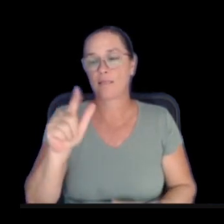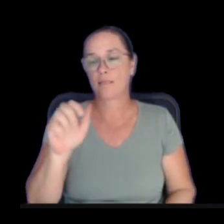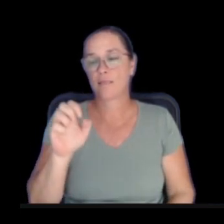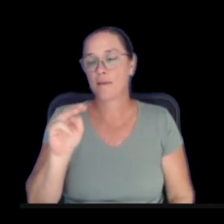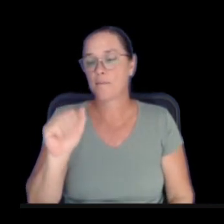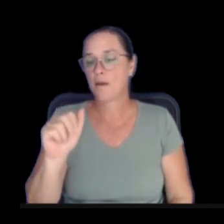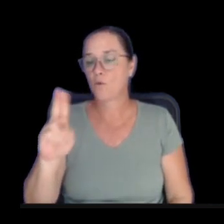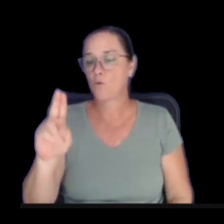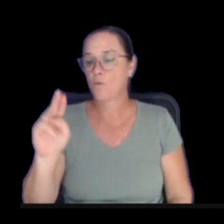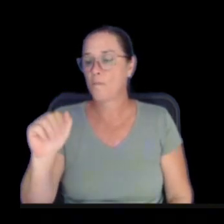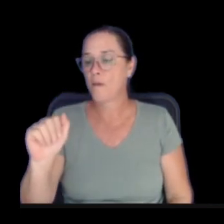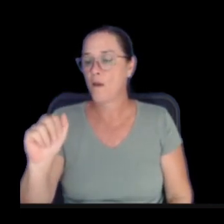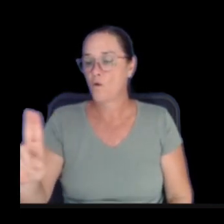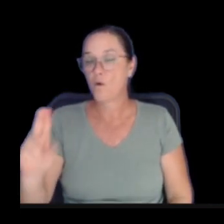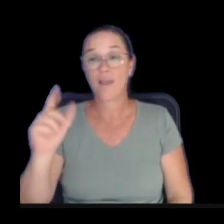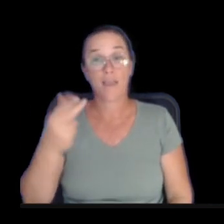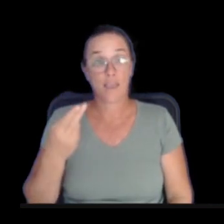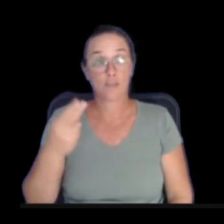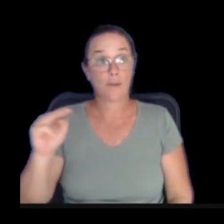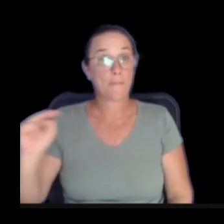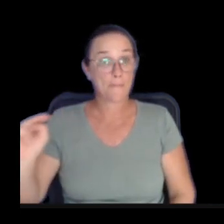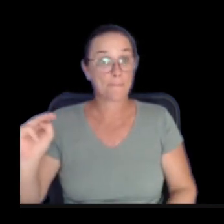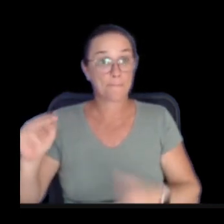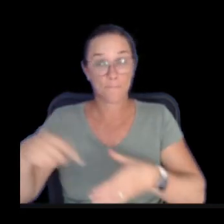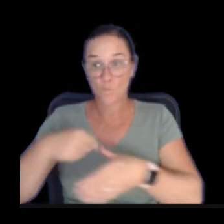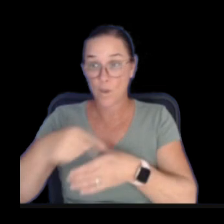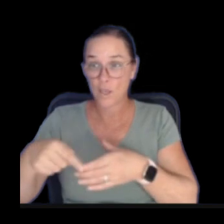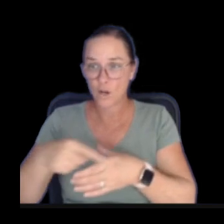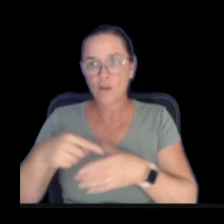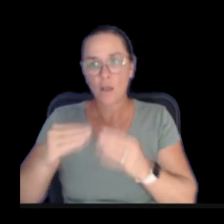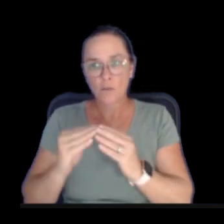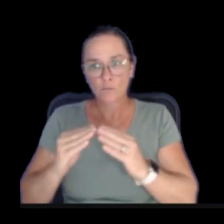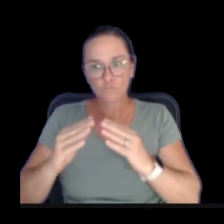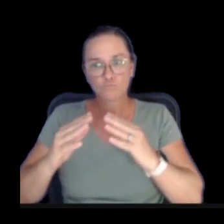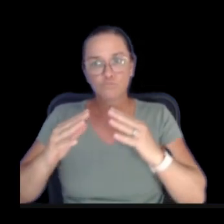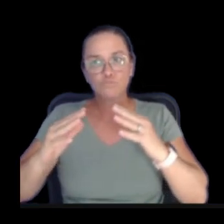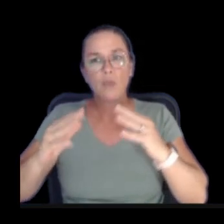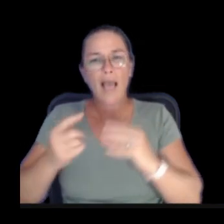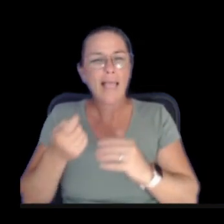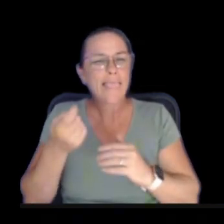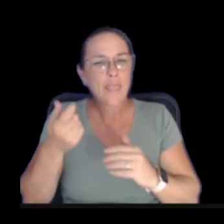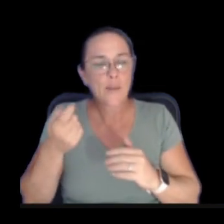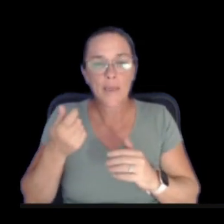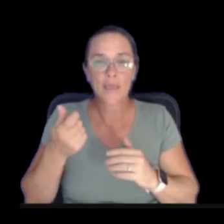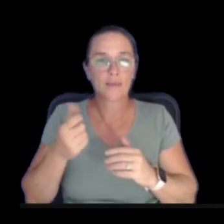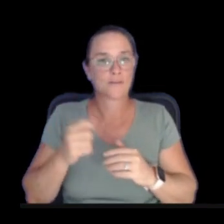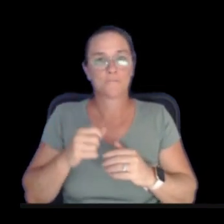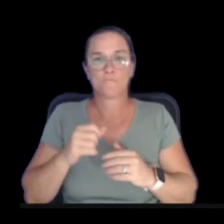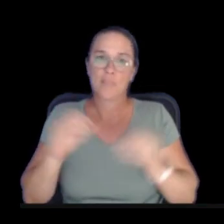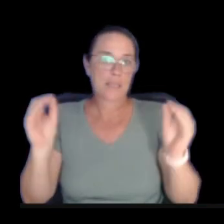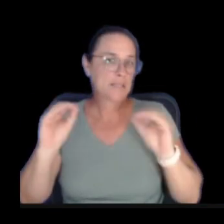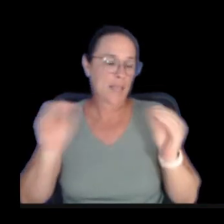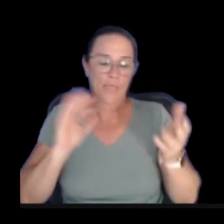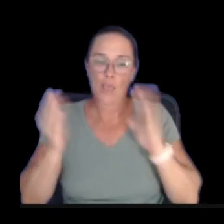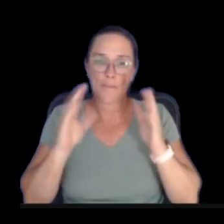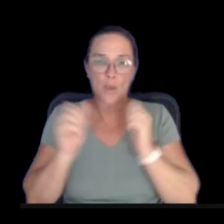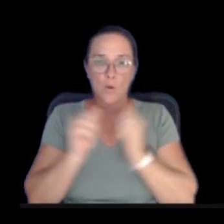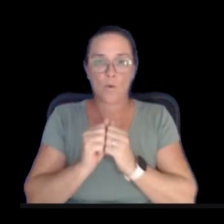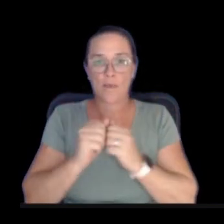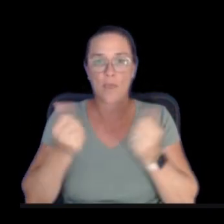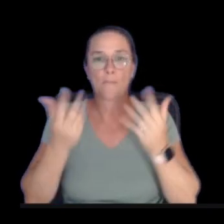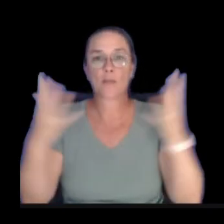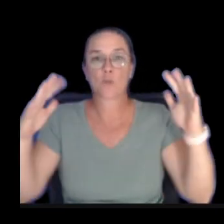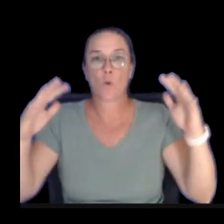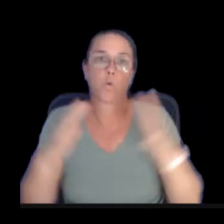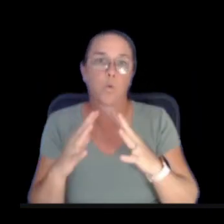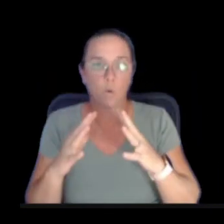So that has been inflating more so in recent weeks. Nothing to the scale of what we've lost during the recent events. But